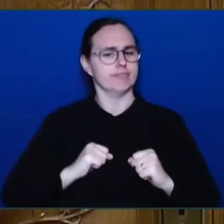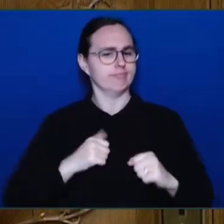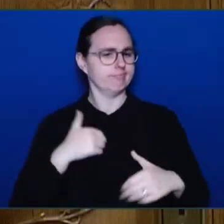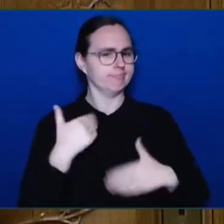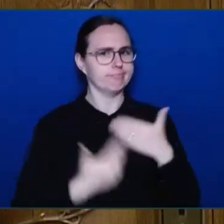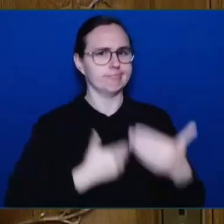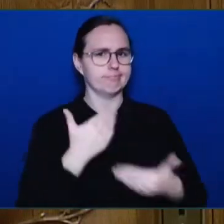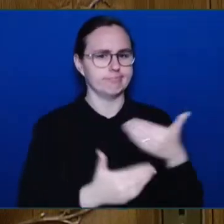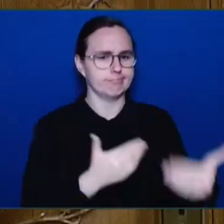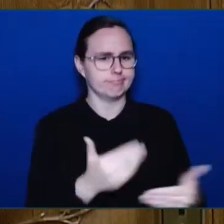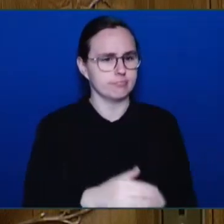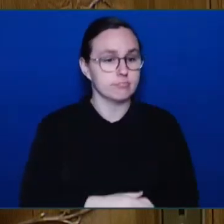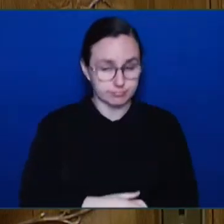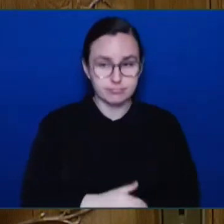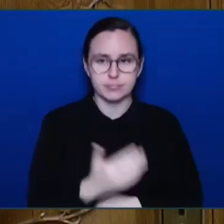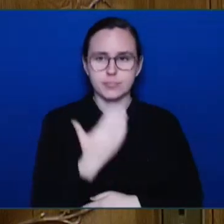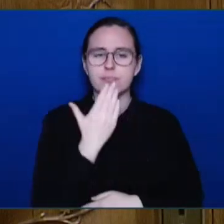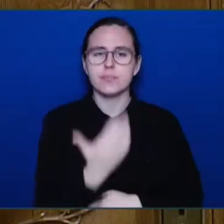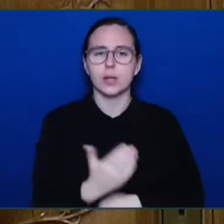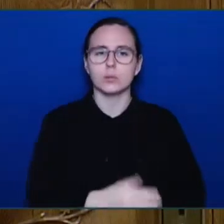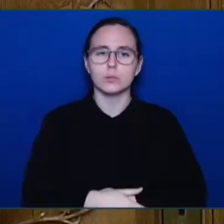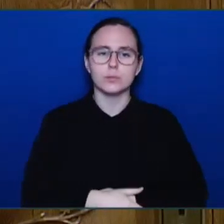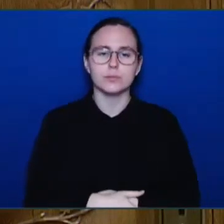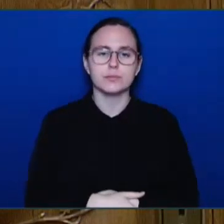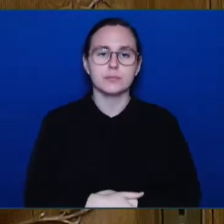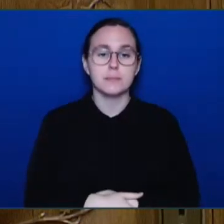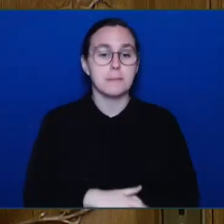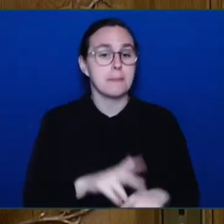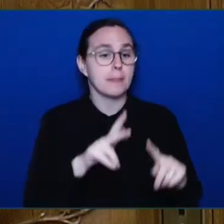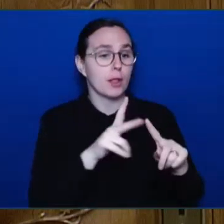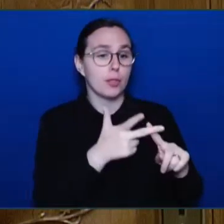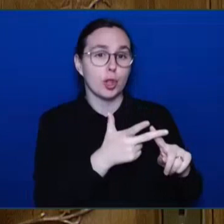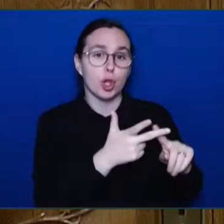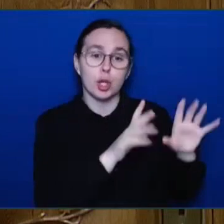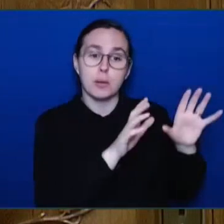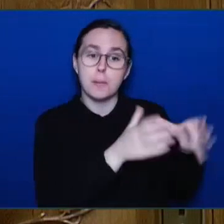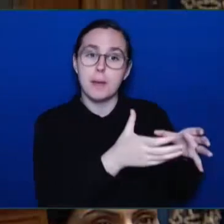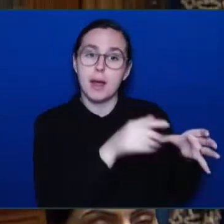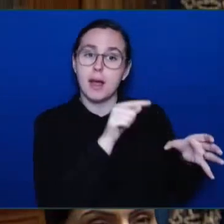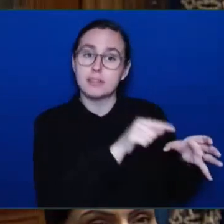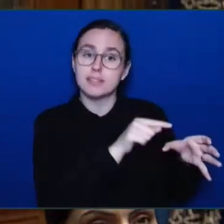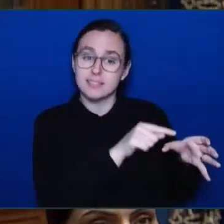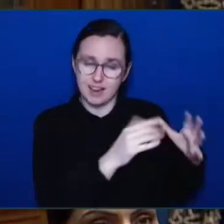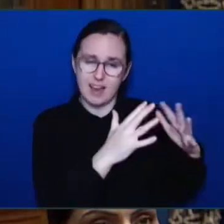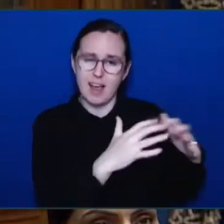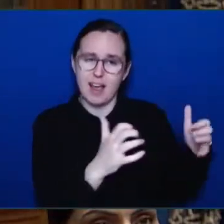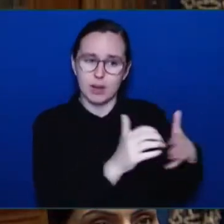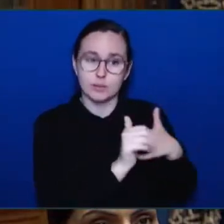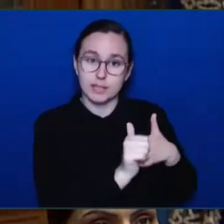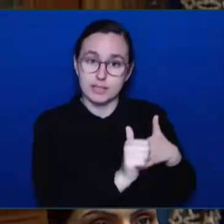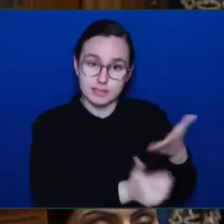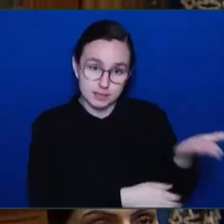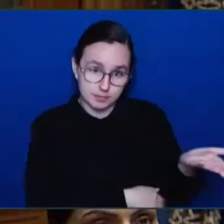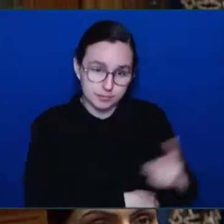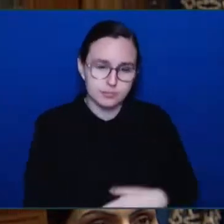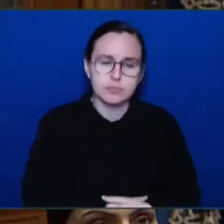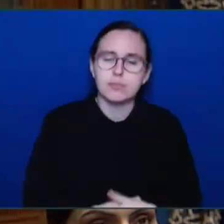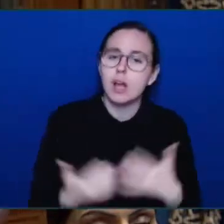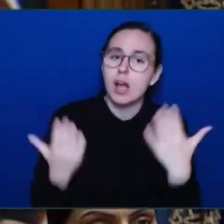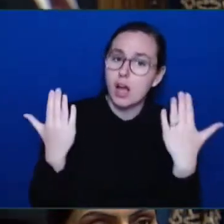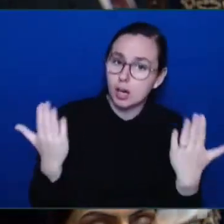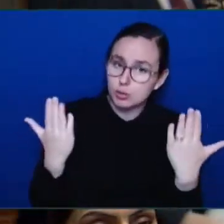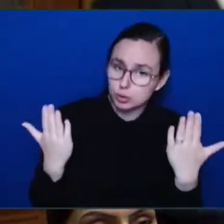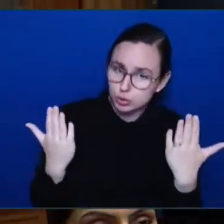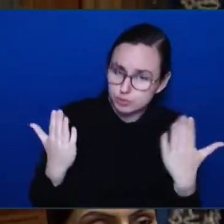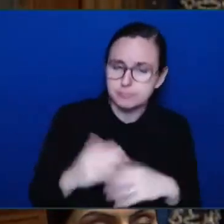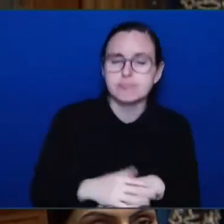House Leader. HÍSW dah E SIÁM, Mr. Speaker, HÍSW Maxine, thank you to all the members of this House, thank you to the Minister